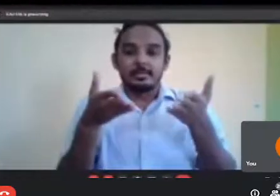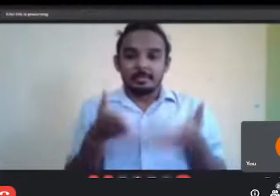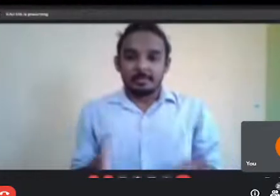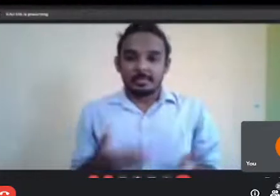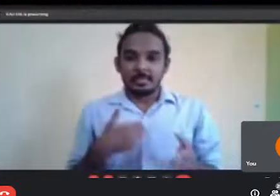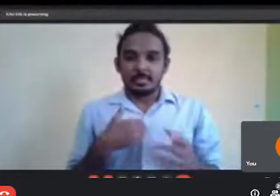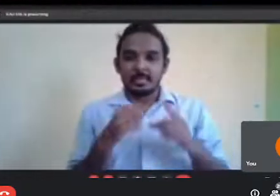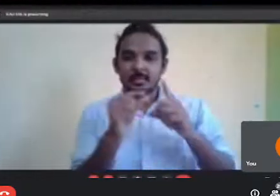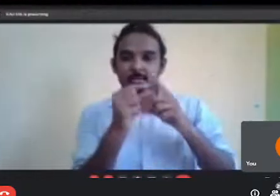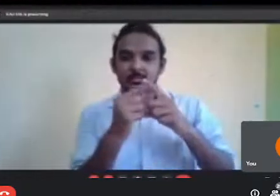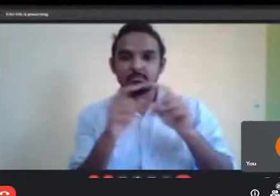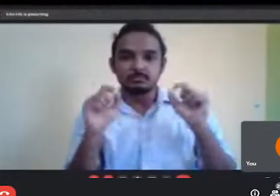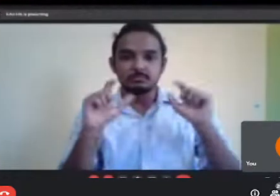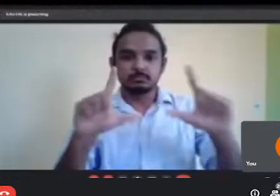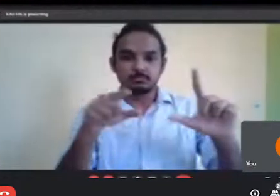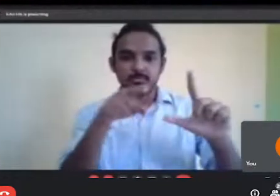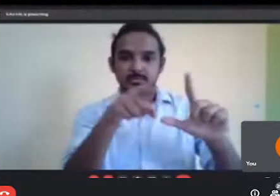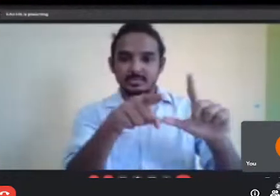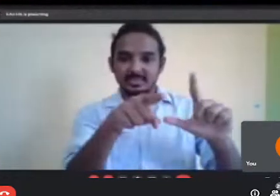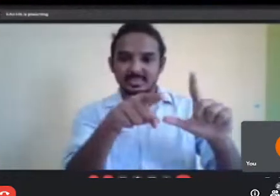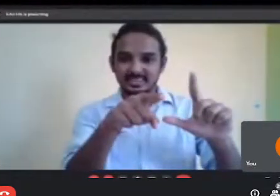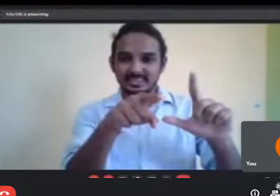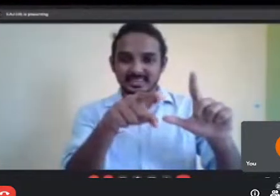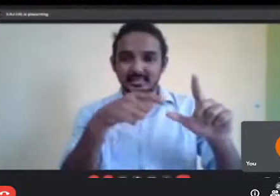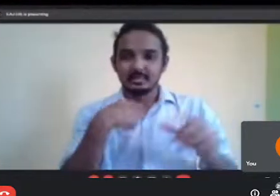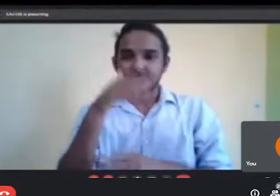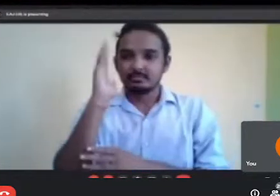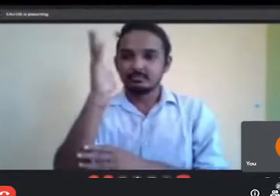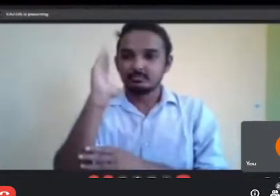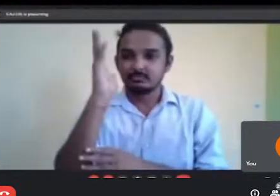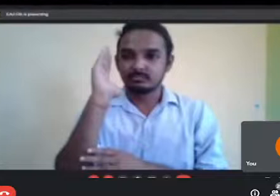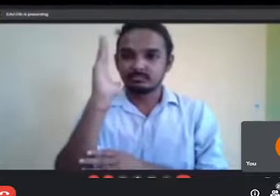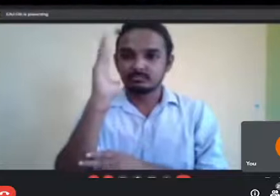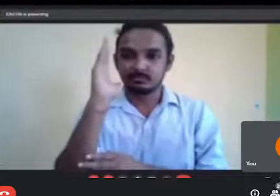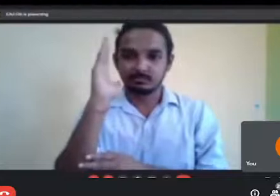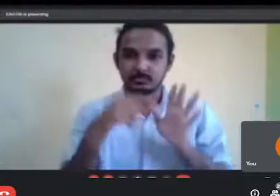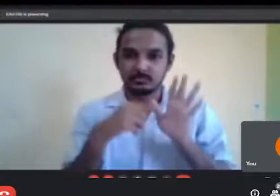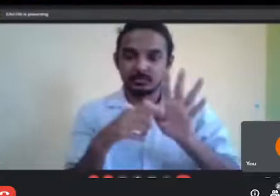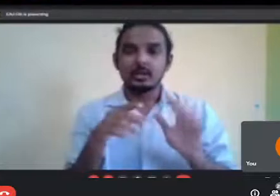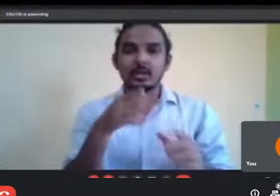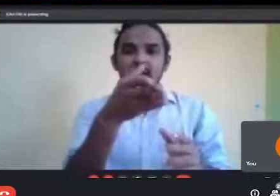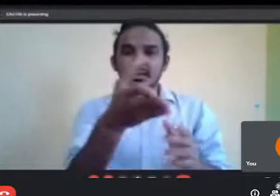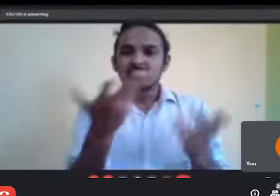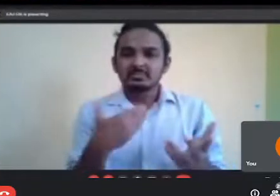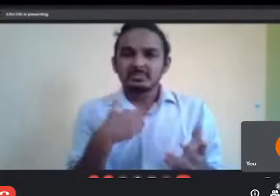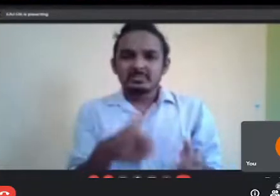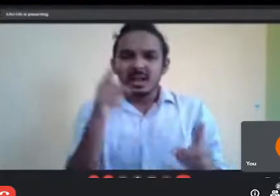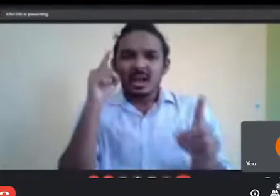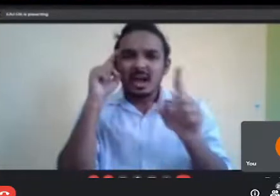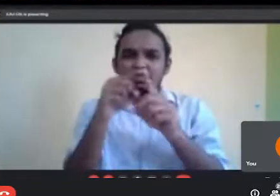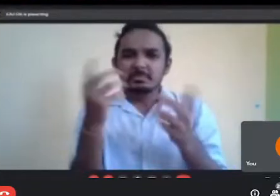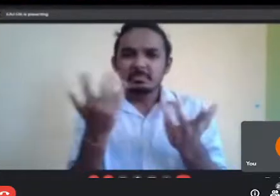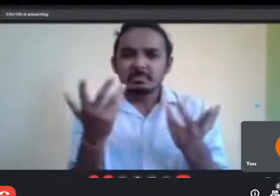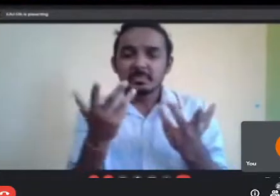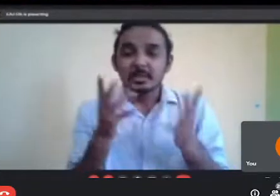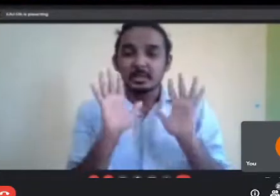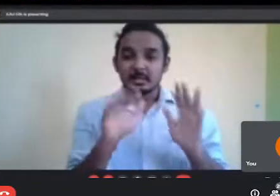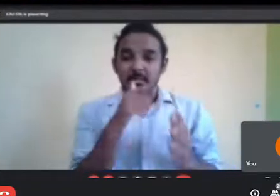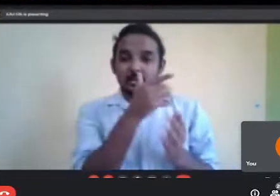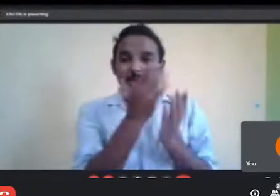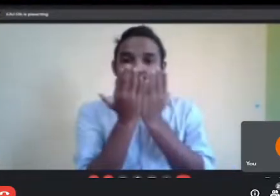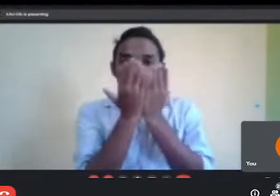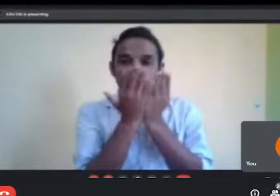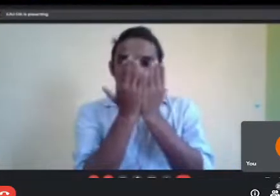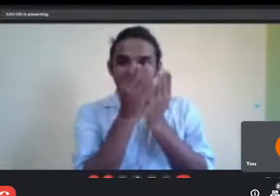important information with all of you. So thank you for giving us the opportunity. As you see from the topic, tracking learning with